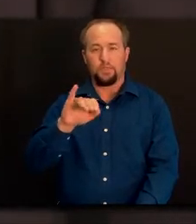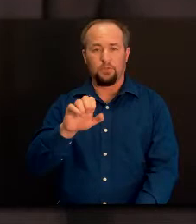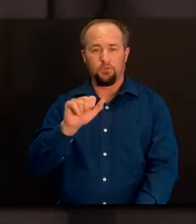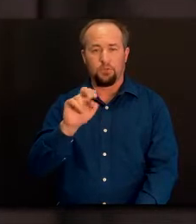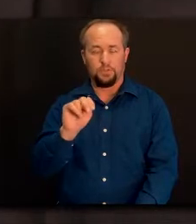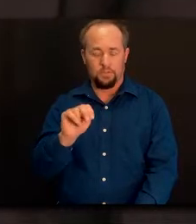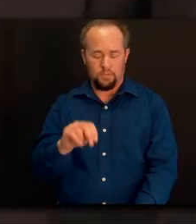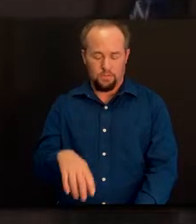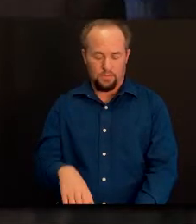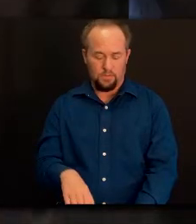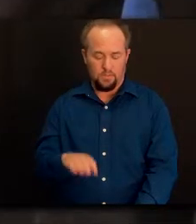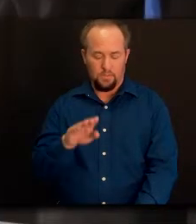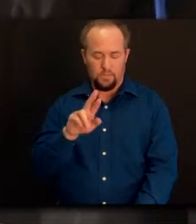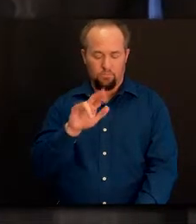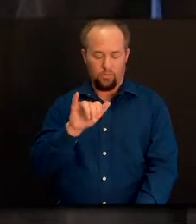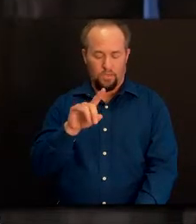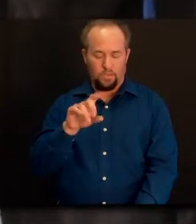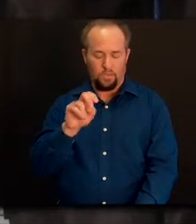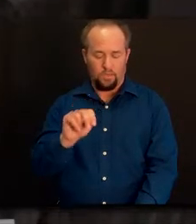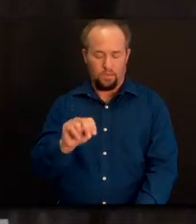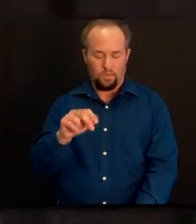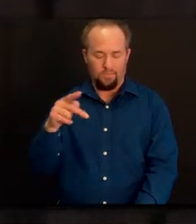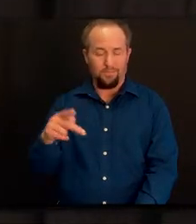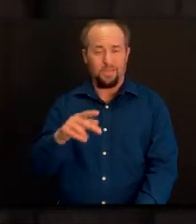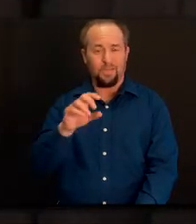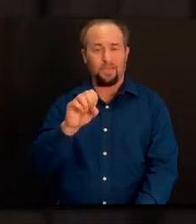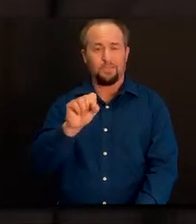Braden P. Santillan.